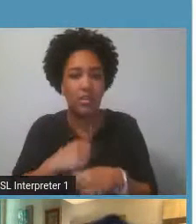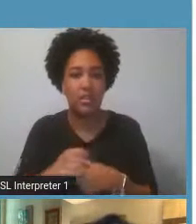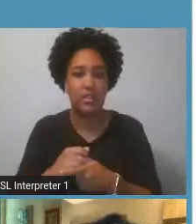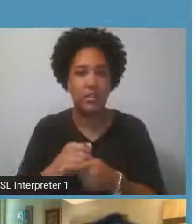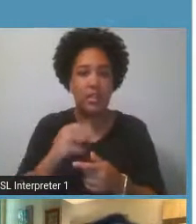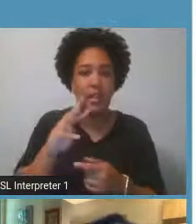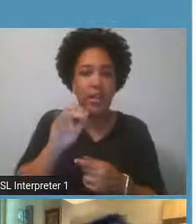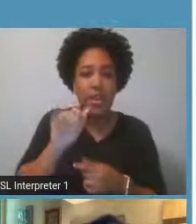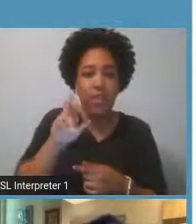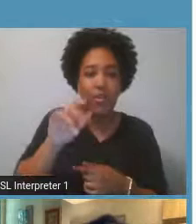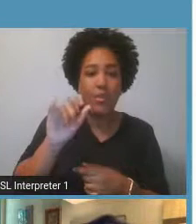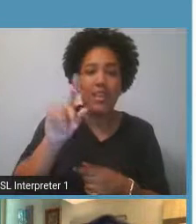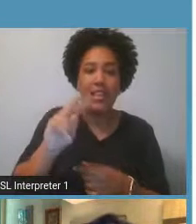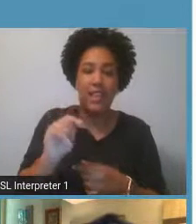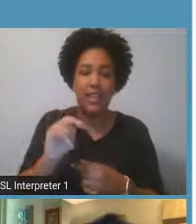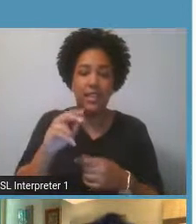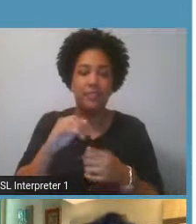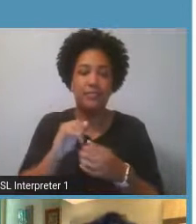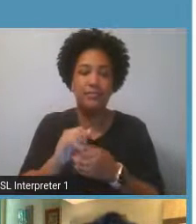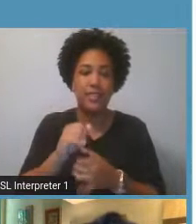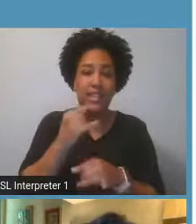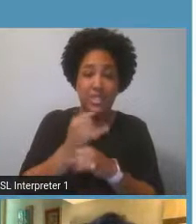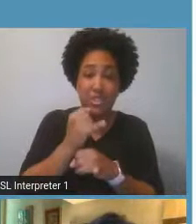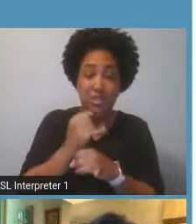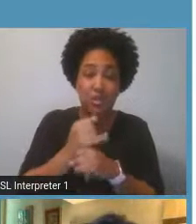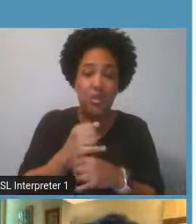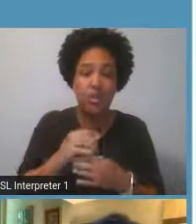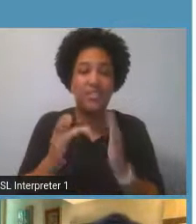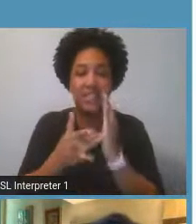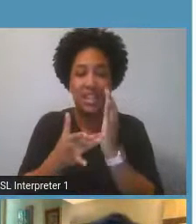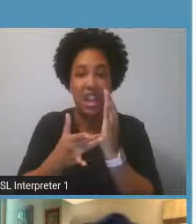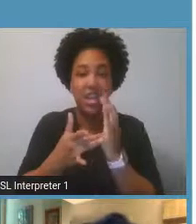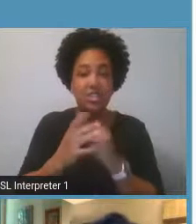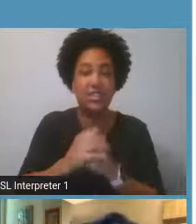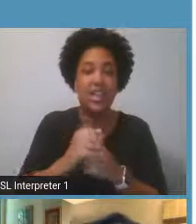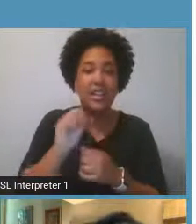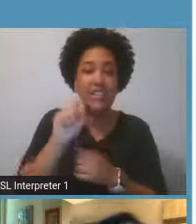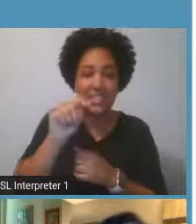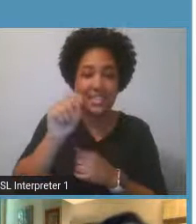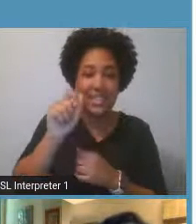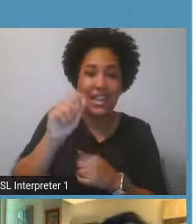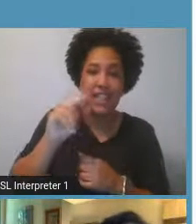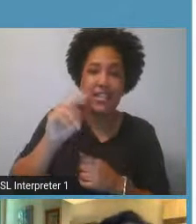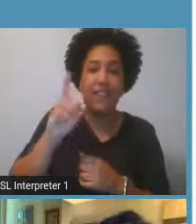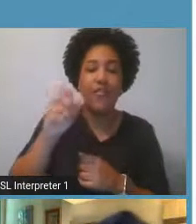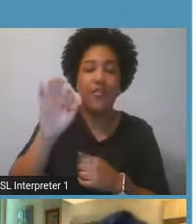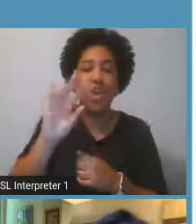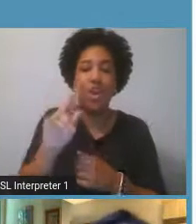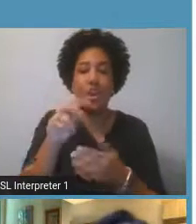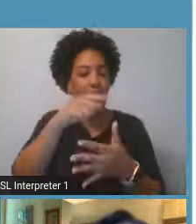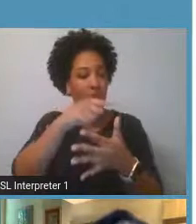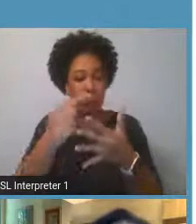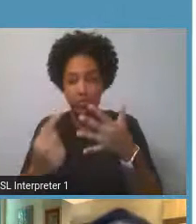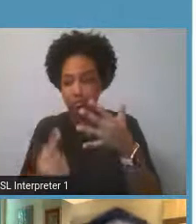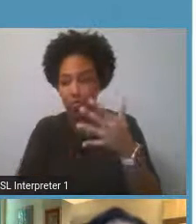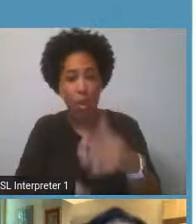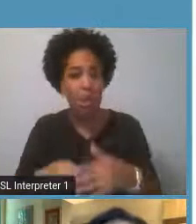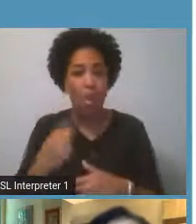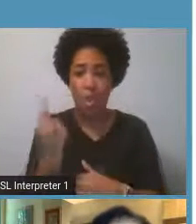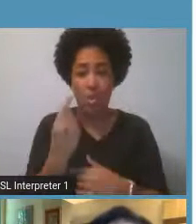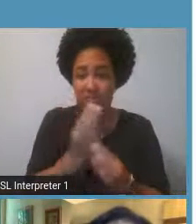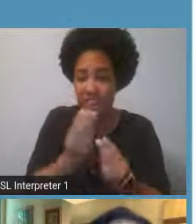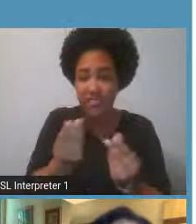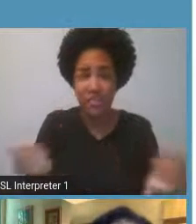of Technology, the Roy Rosenzweig Center for History and New Media, Stanford University. I mean, this is just a few compared